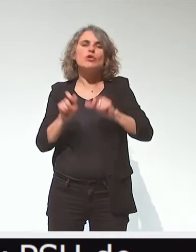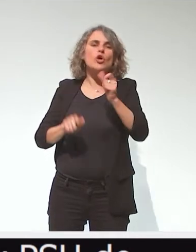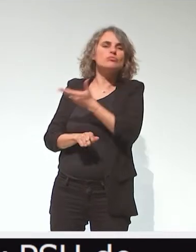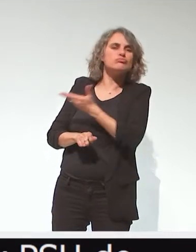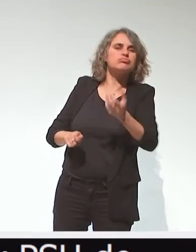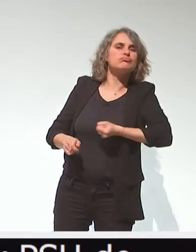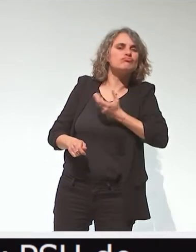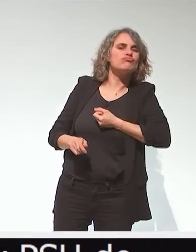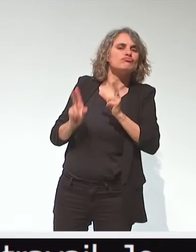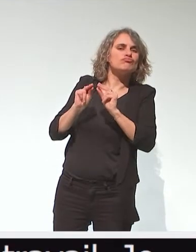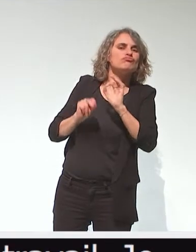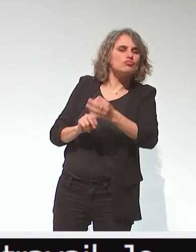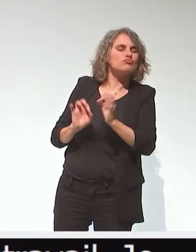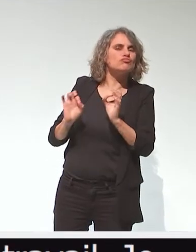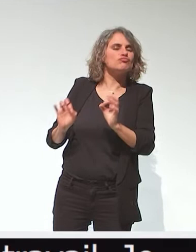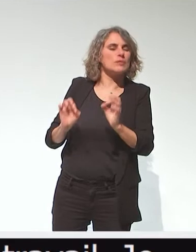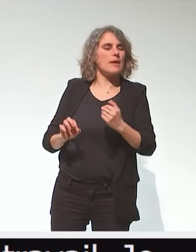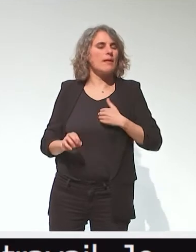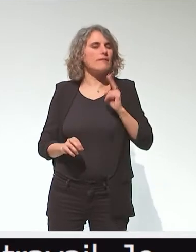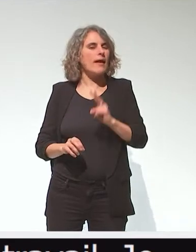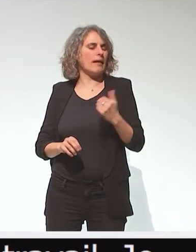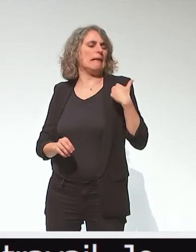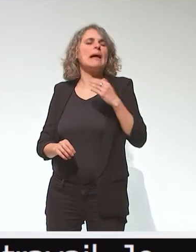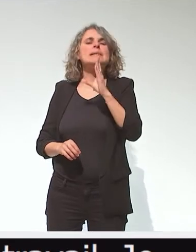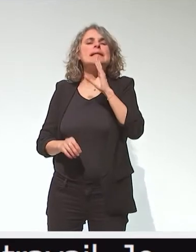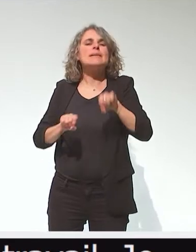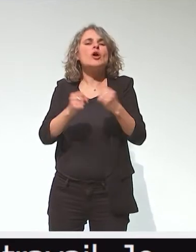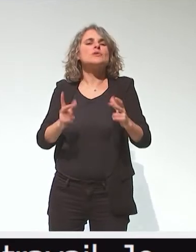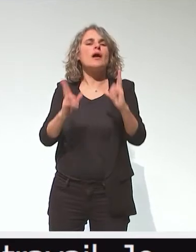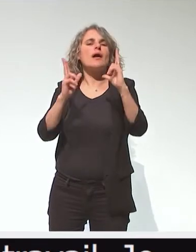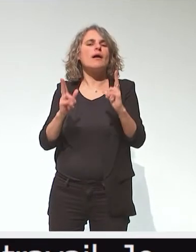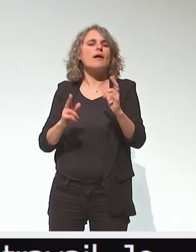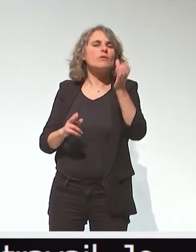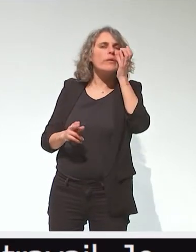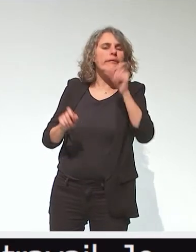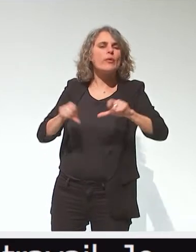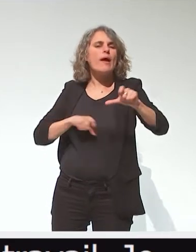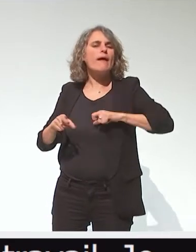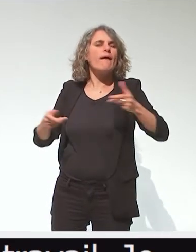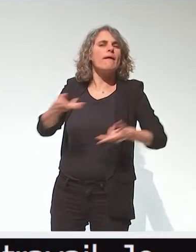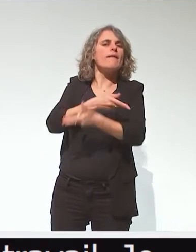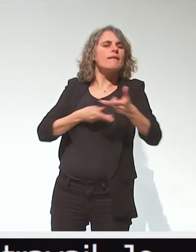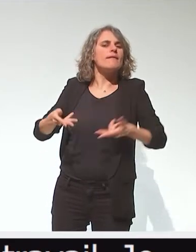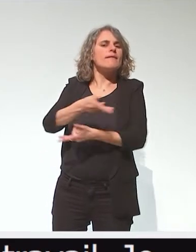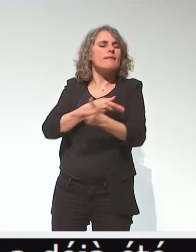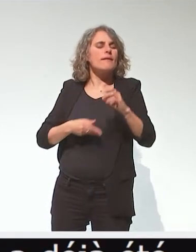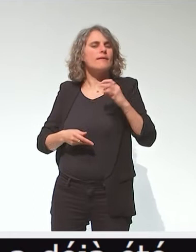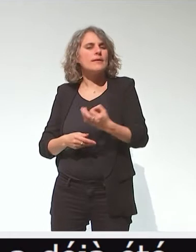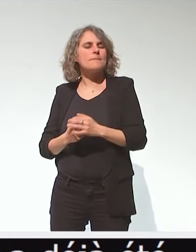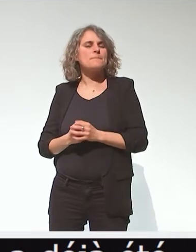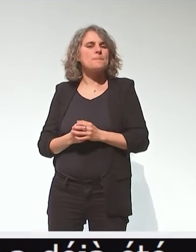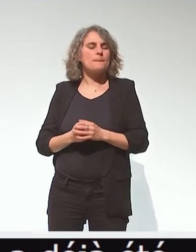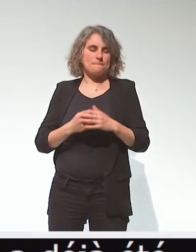very carefully during the lunch to the discussion on autism, and that children do not need